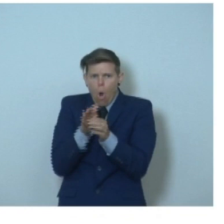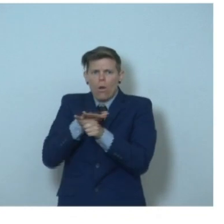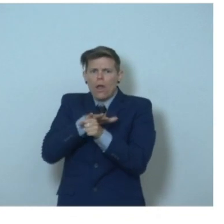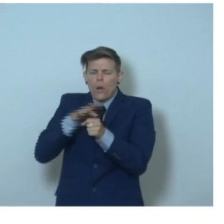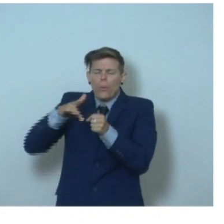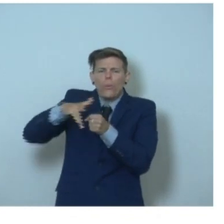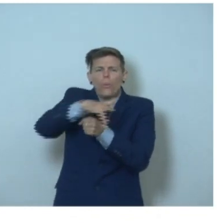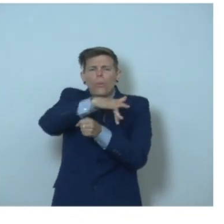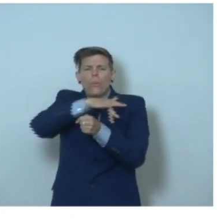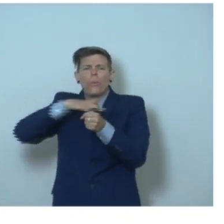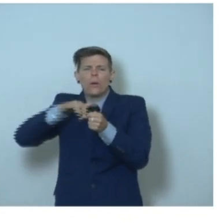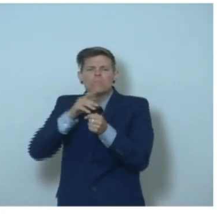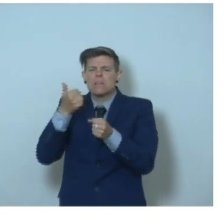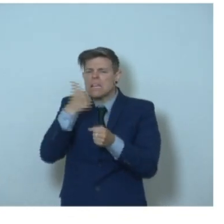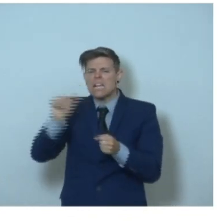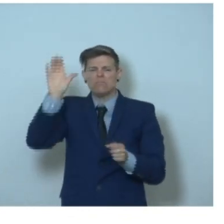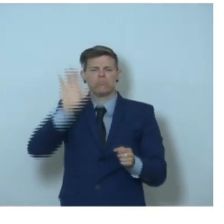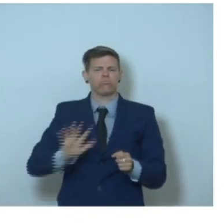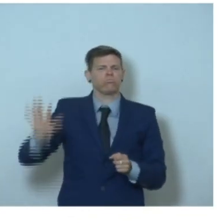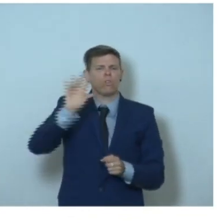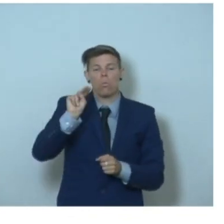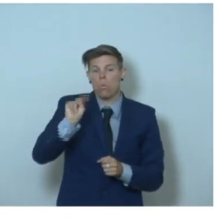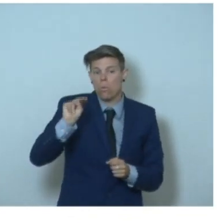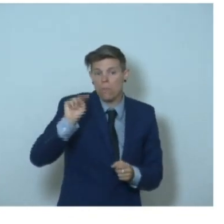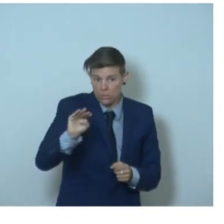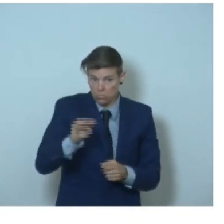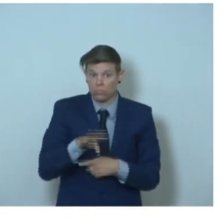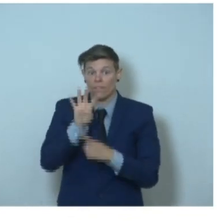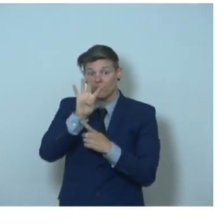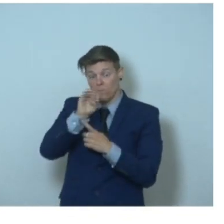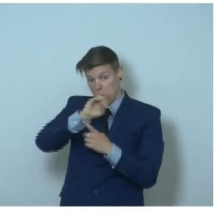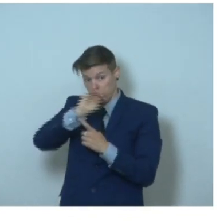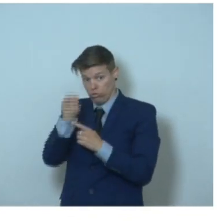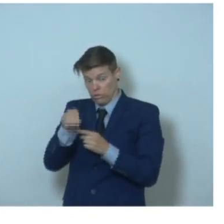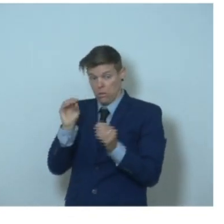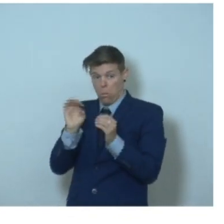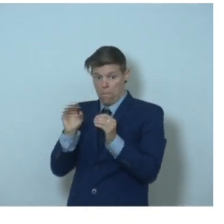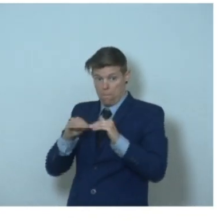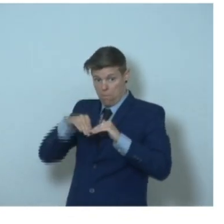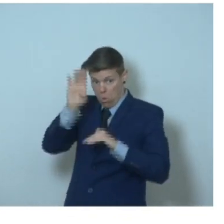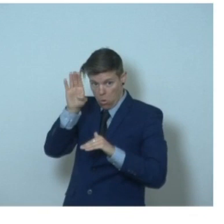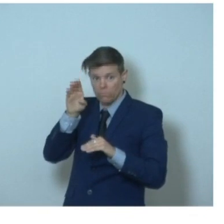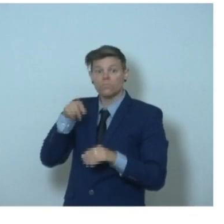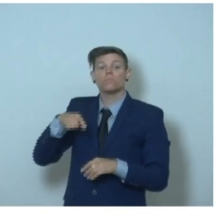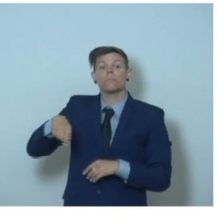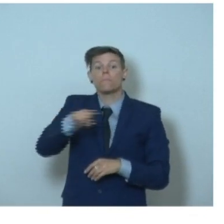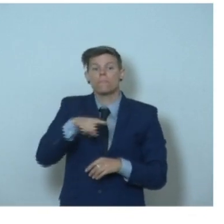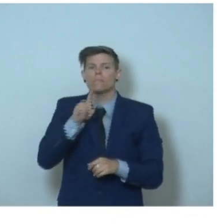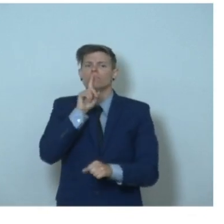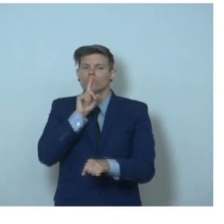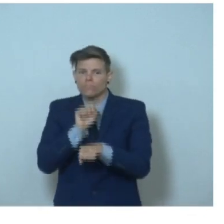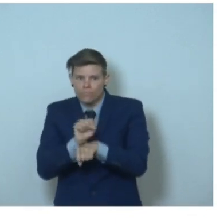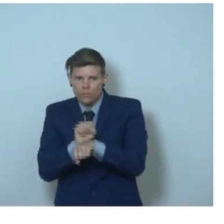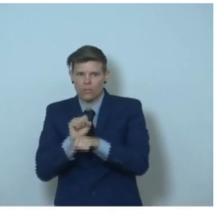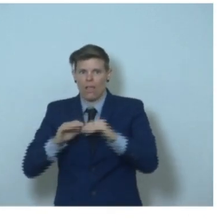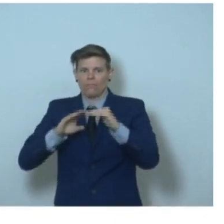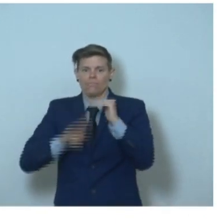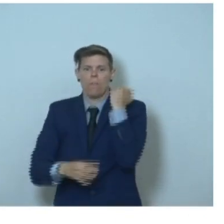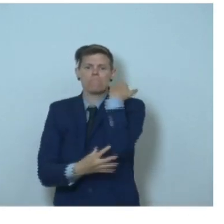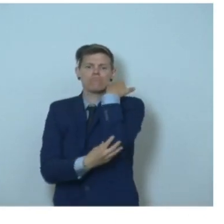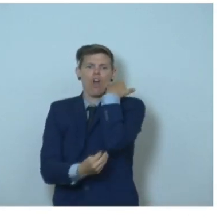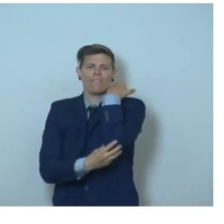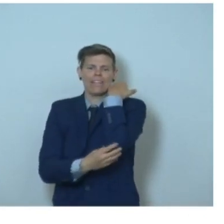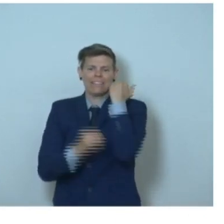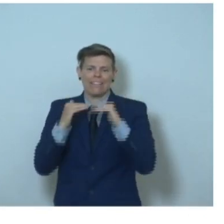New Mexico where 40% or more of individuals are at or below the federal poverty line, then